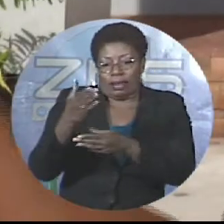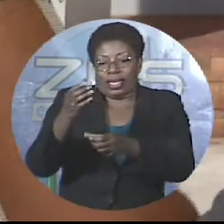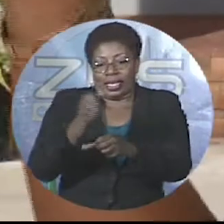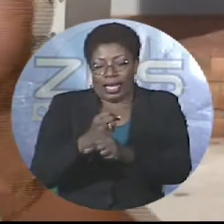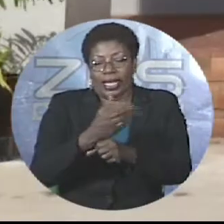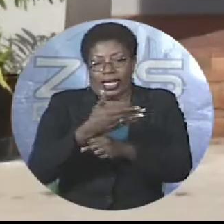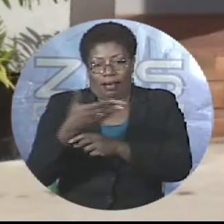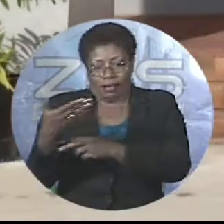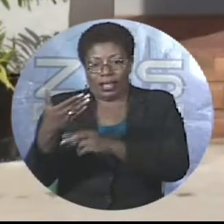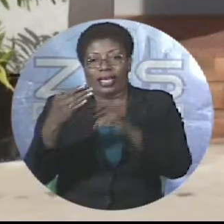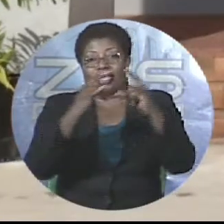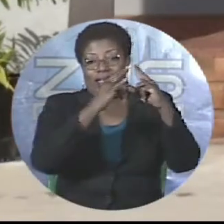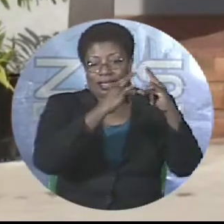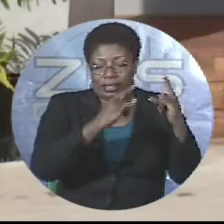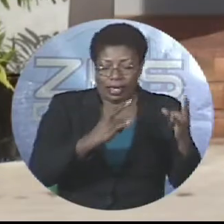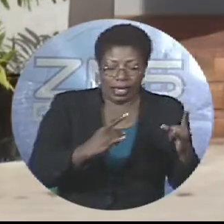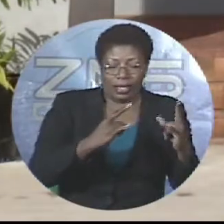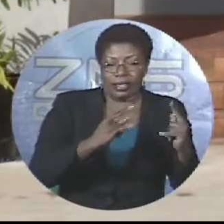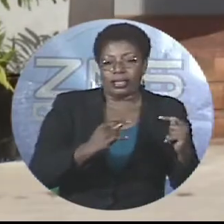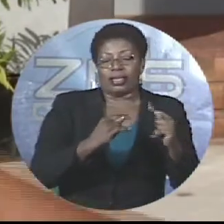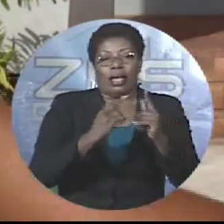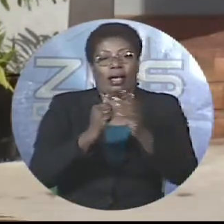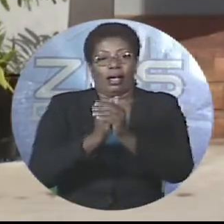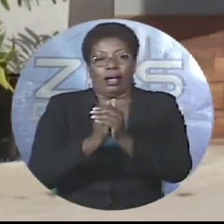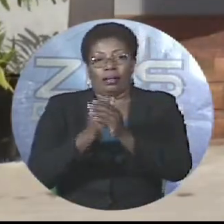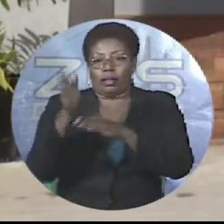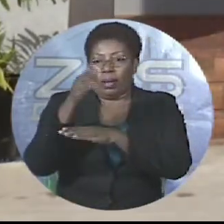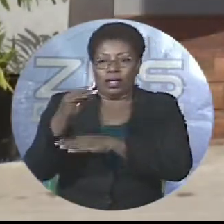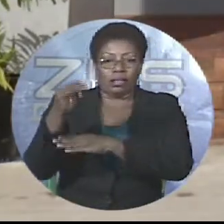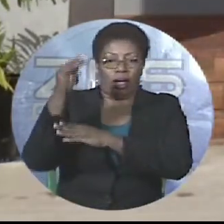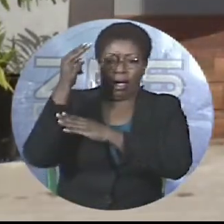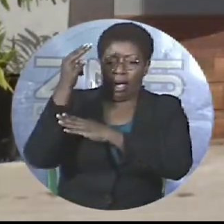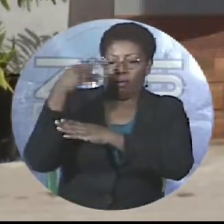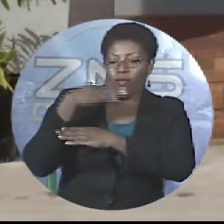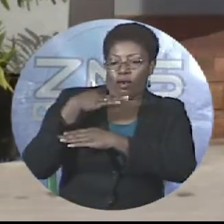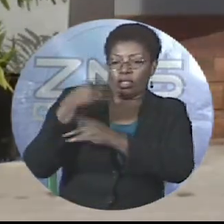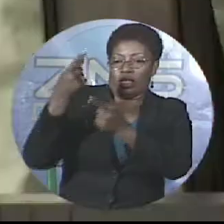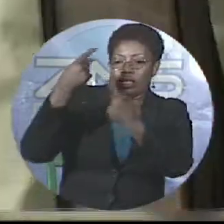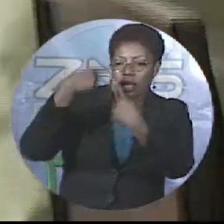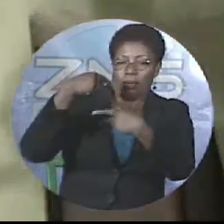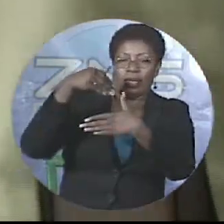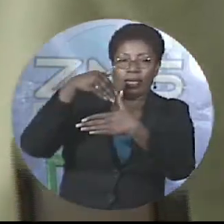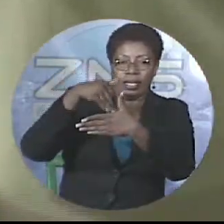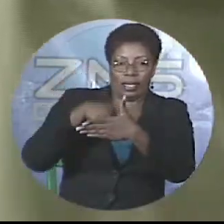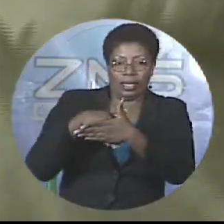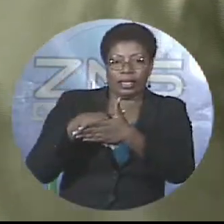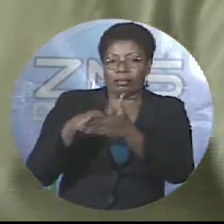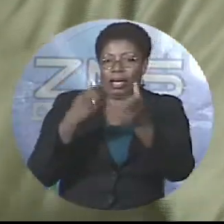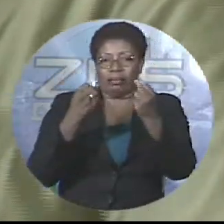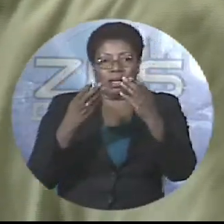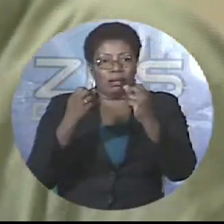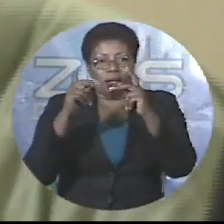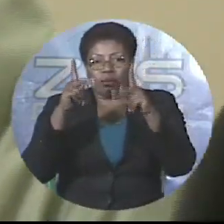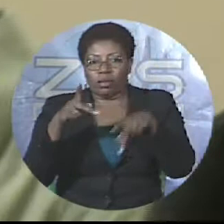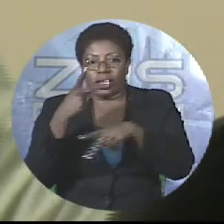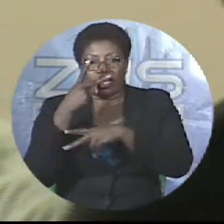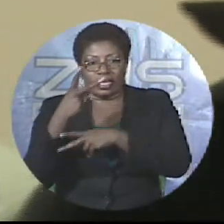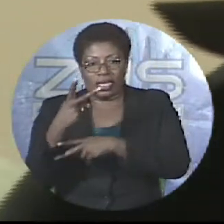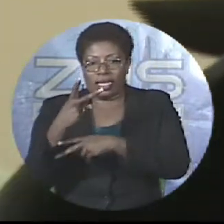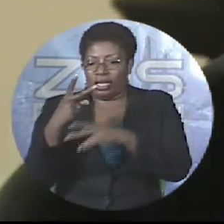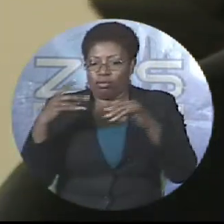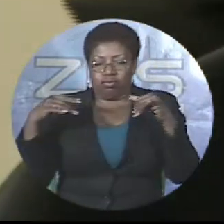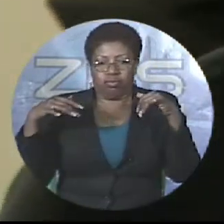everything up. Tents are going up, banners are going up, everyone's getting accredited. Volunteers are coming in by the hundreds so far I've seen, and there's